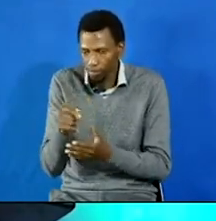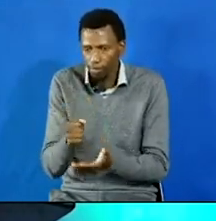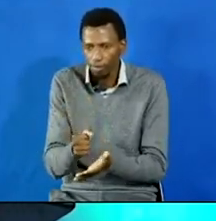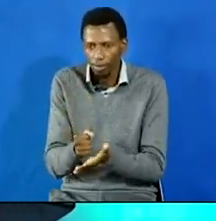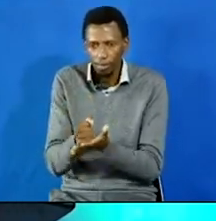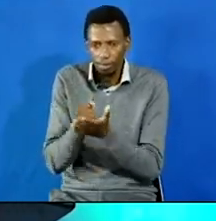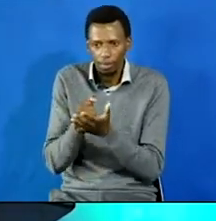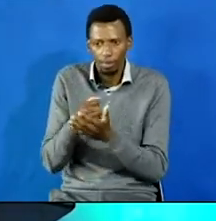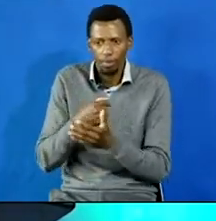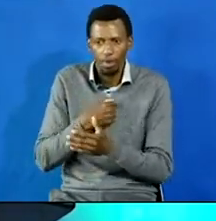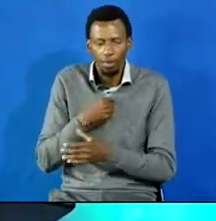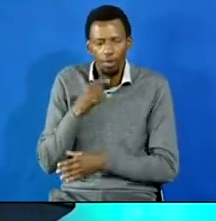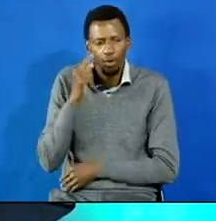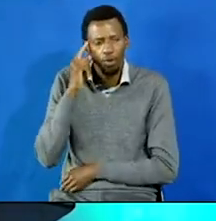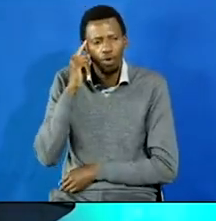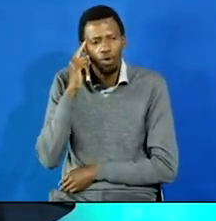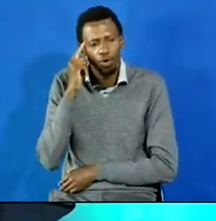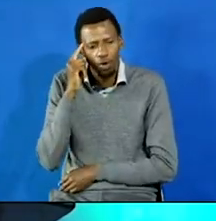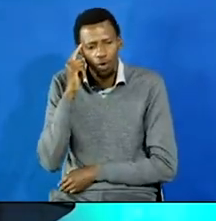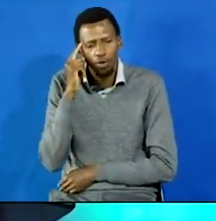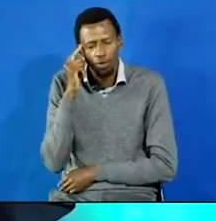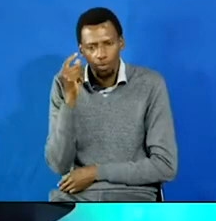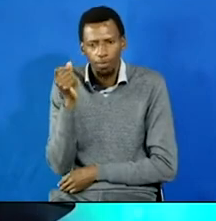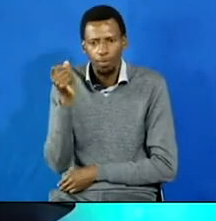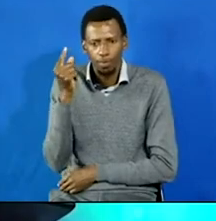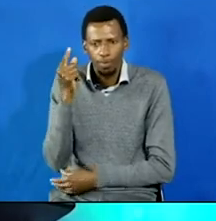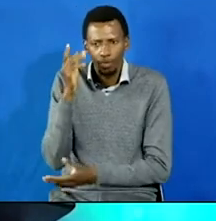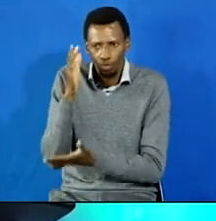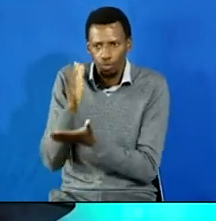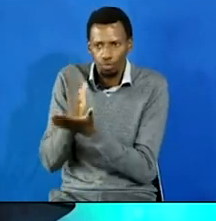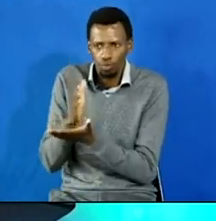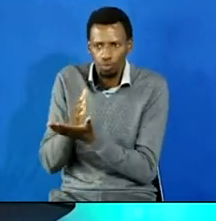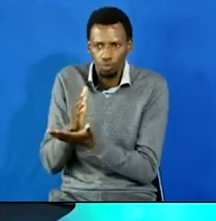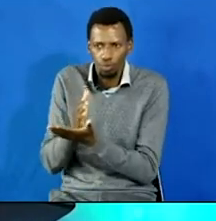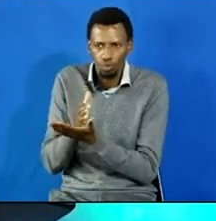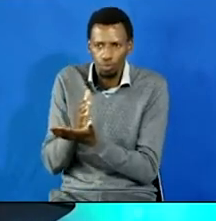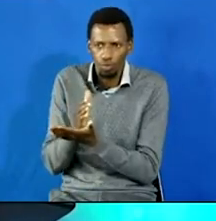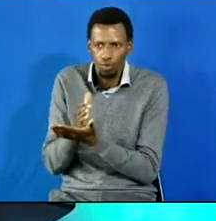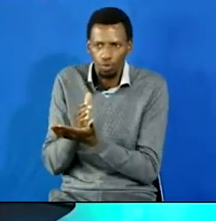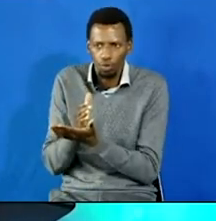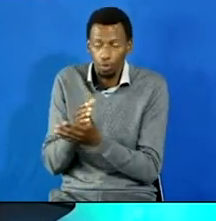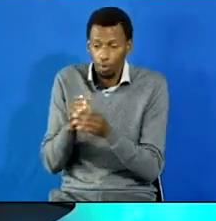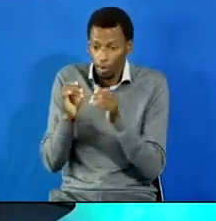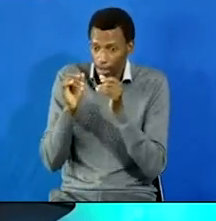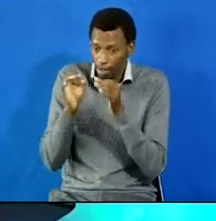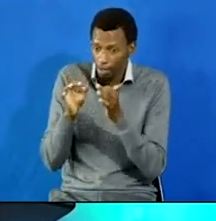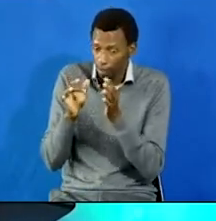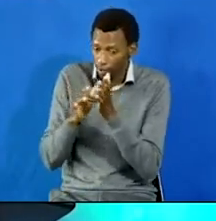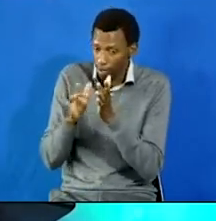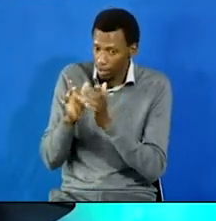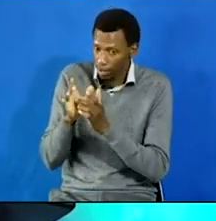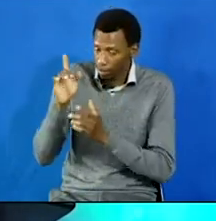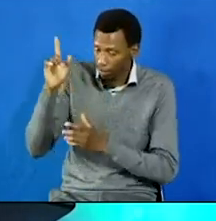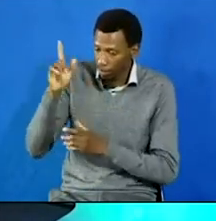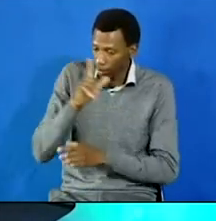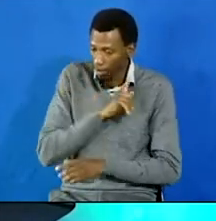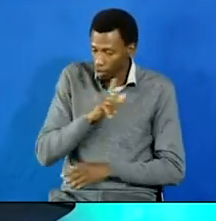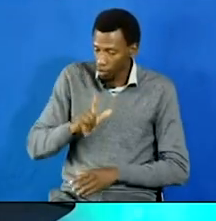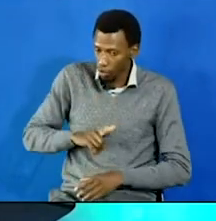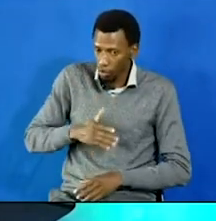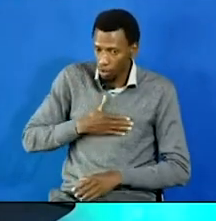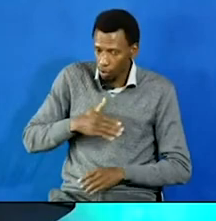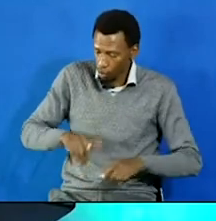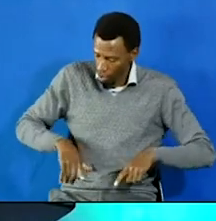now reason and understand really that if he is the Lord of our lives, we will